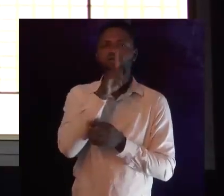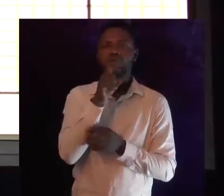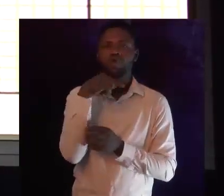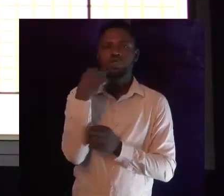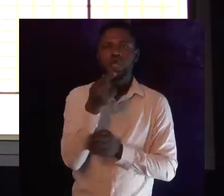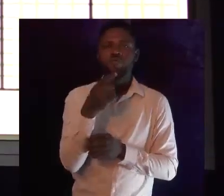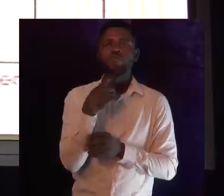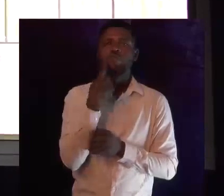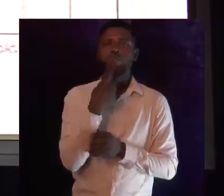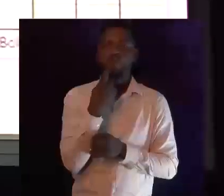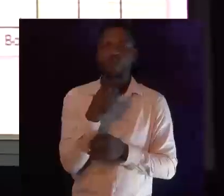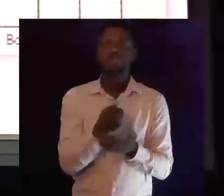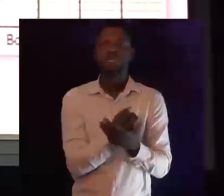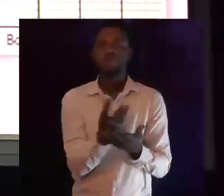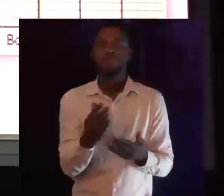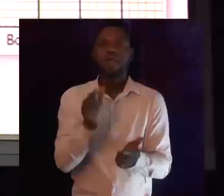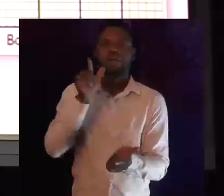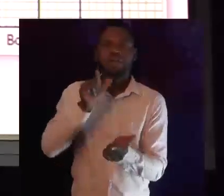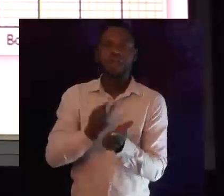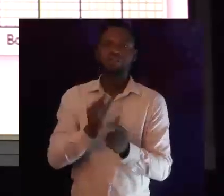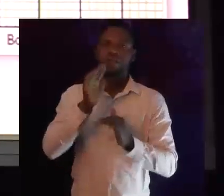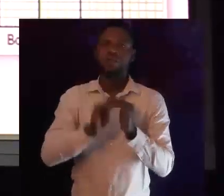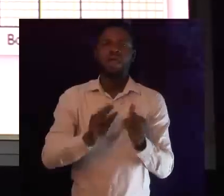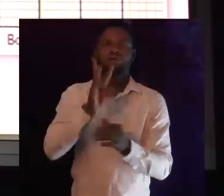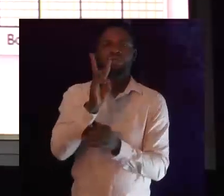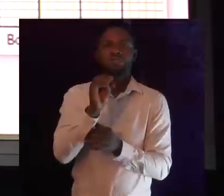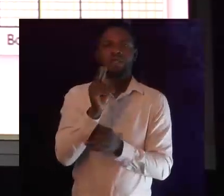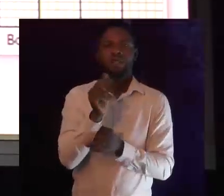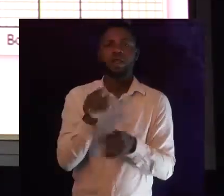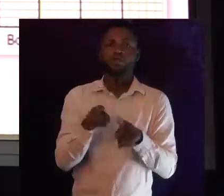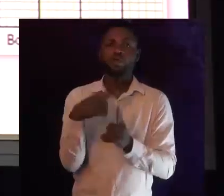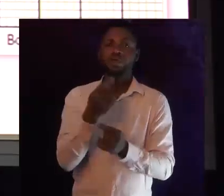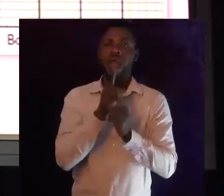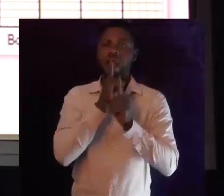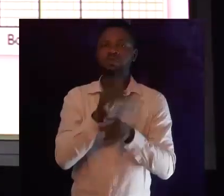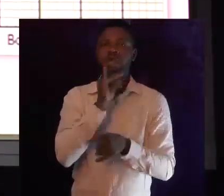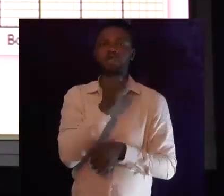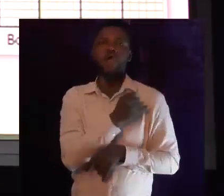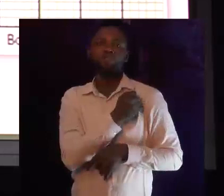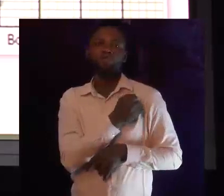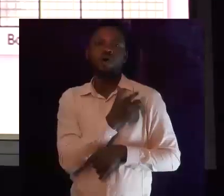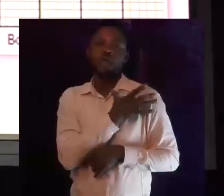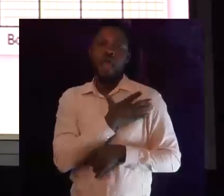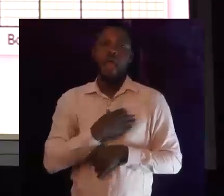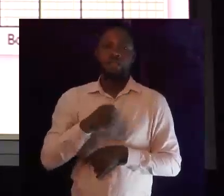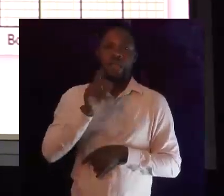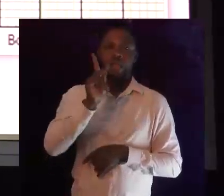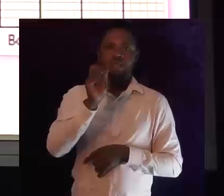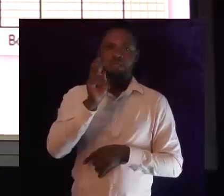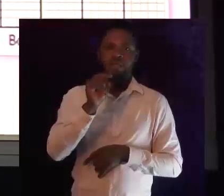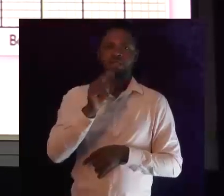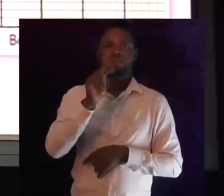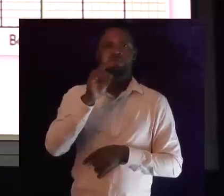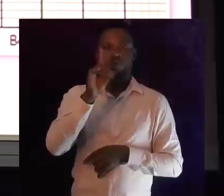says, who spent less than 60? And so the answer to that is John and